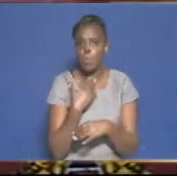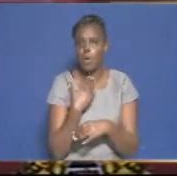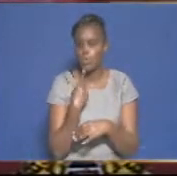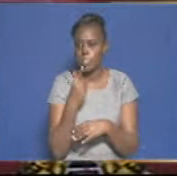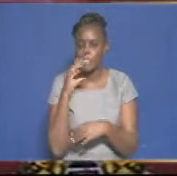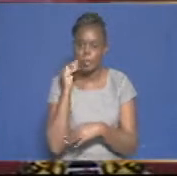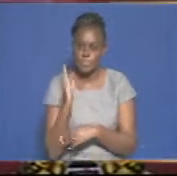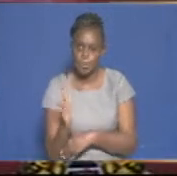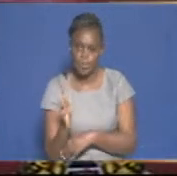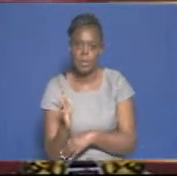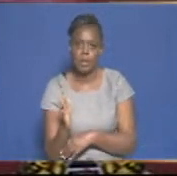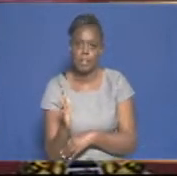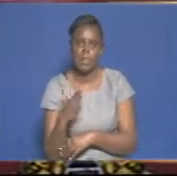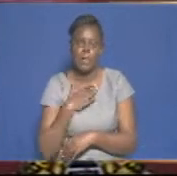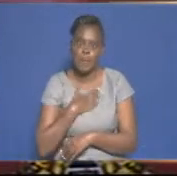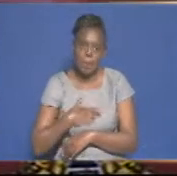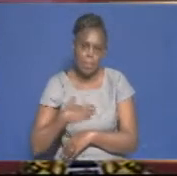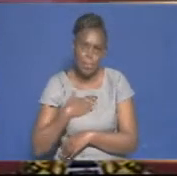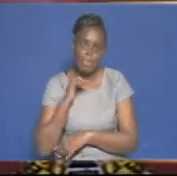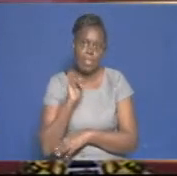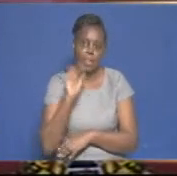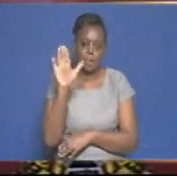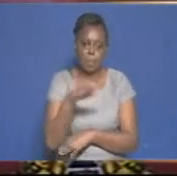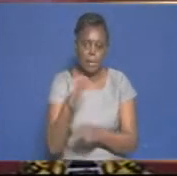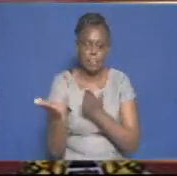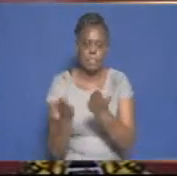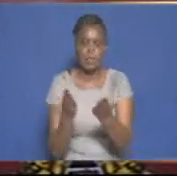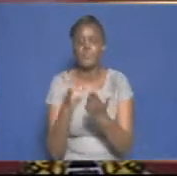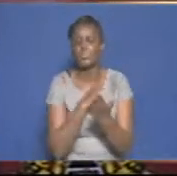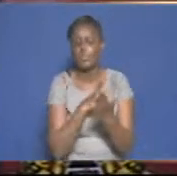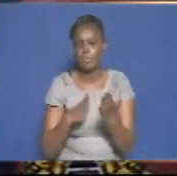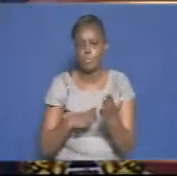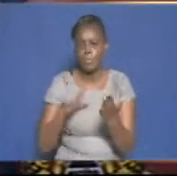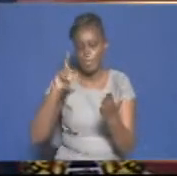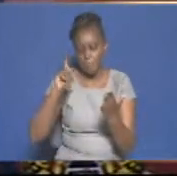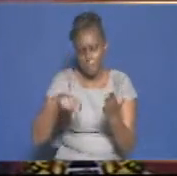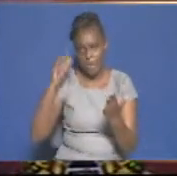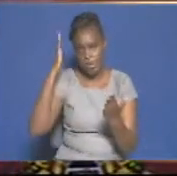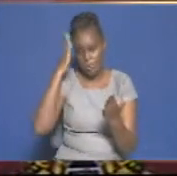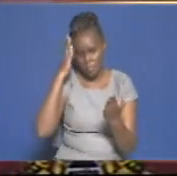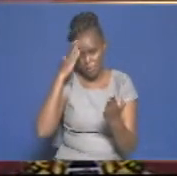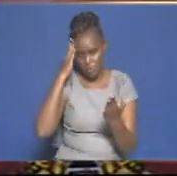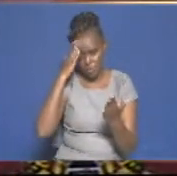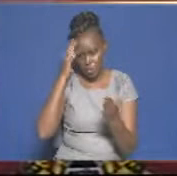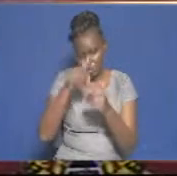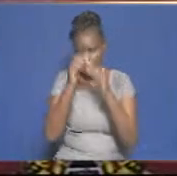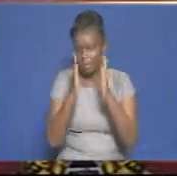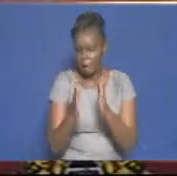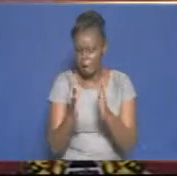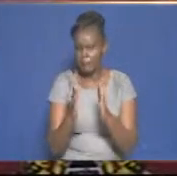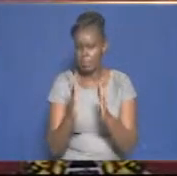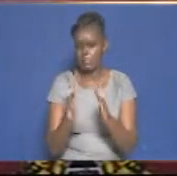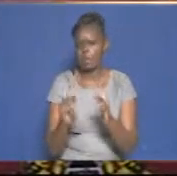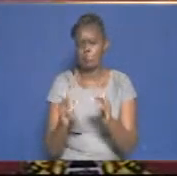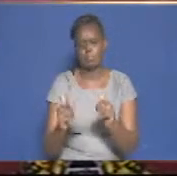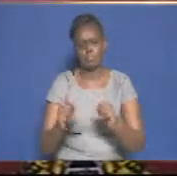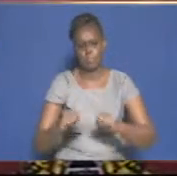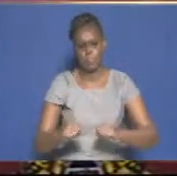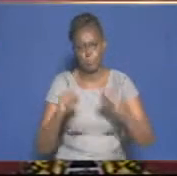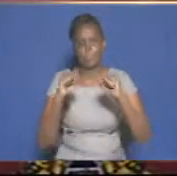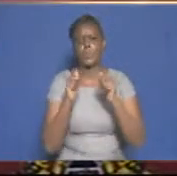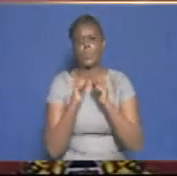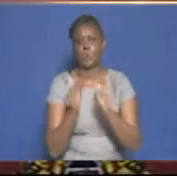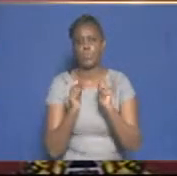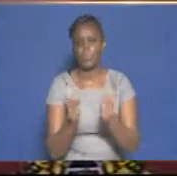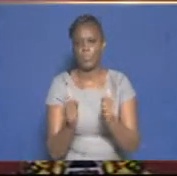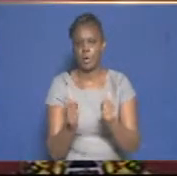now under your leadership, is that the Parliamentary Service Commission must recognize outstanding leaders, not only Jakoyo, but